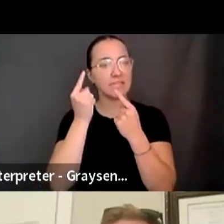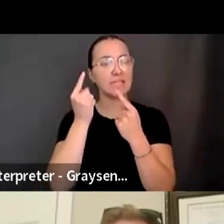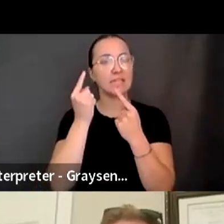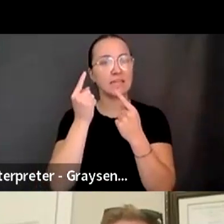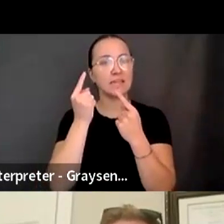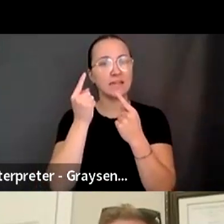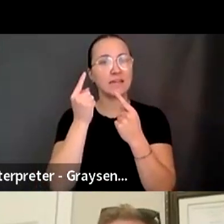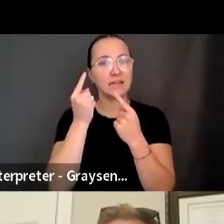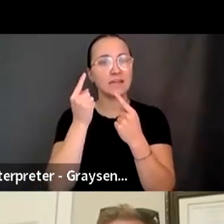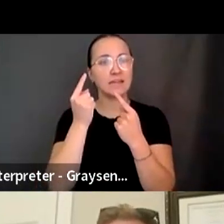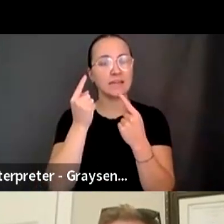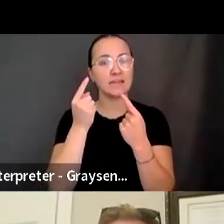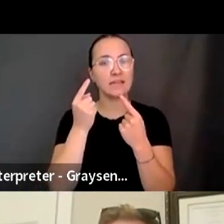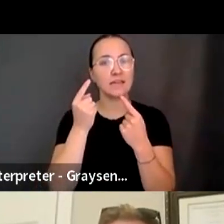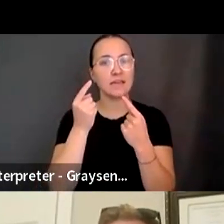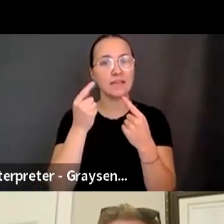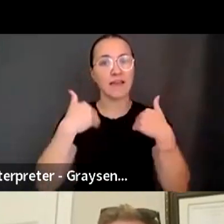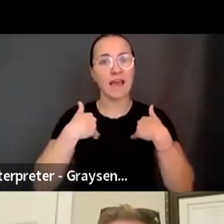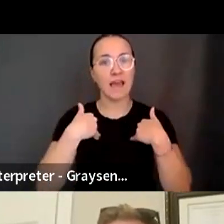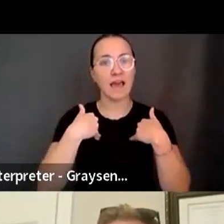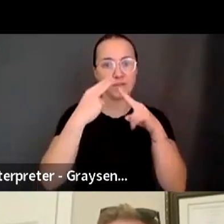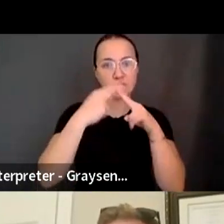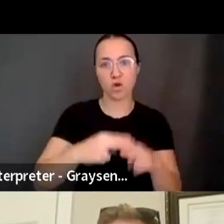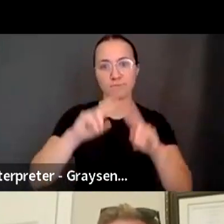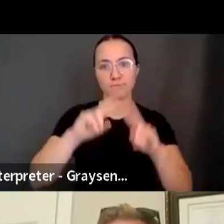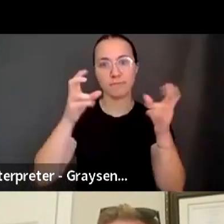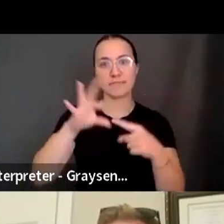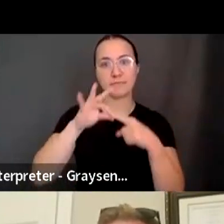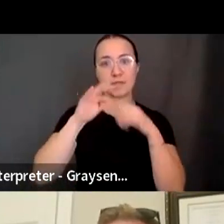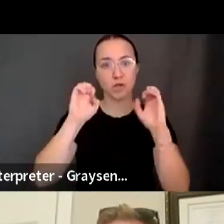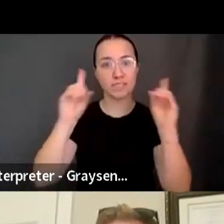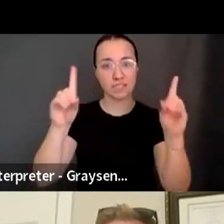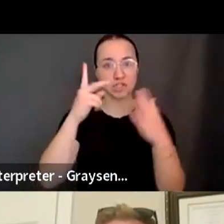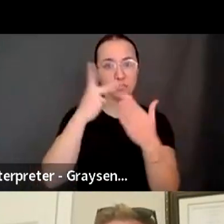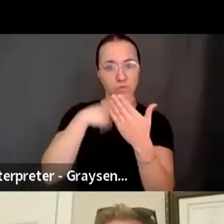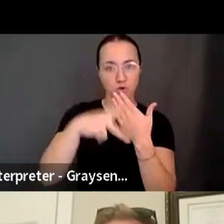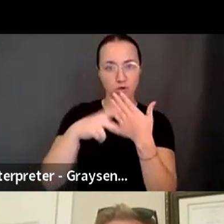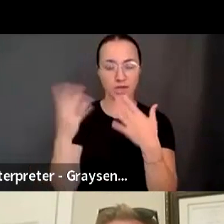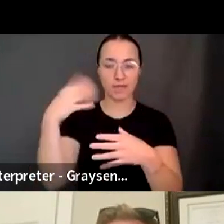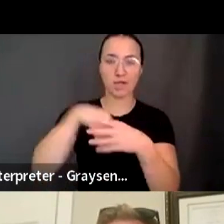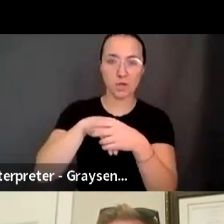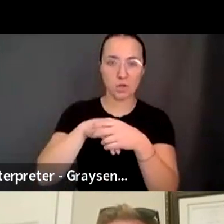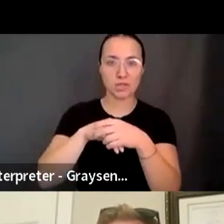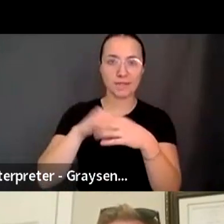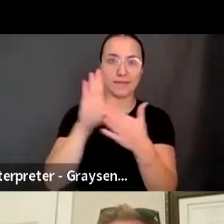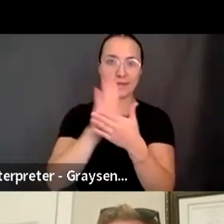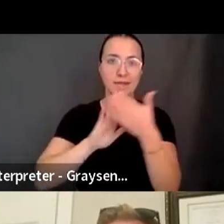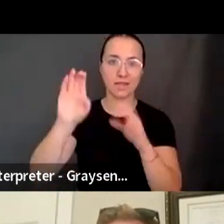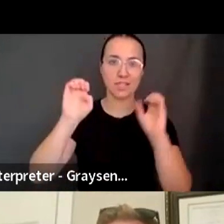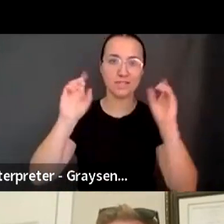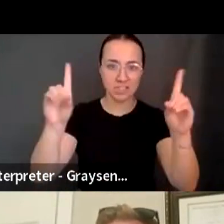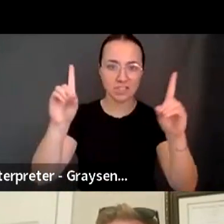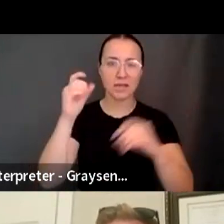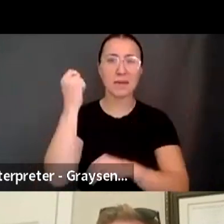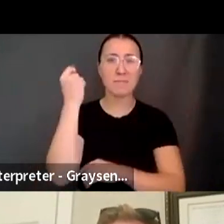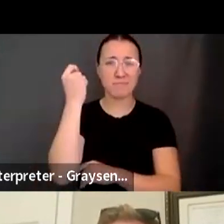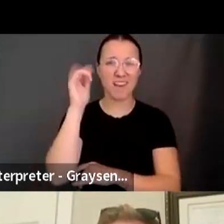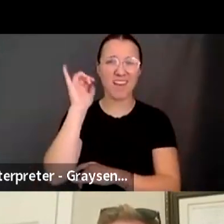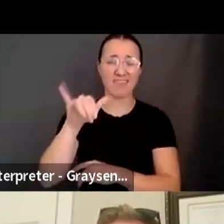There is the, you know, what's called the special education program as part of the College of Education, but that's very much focused